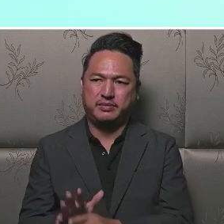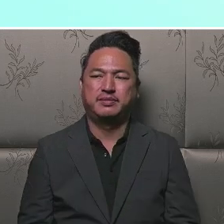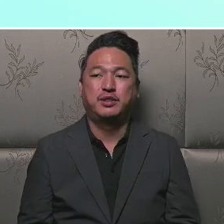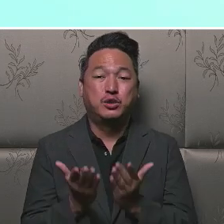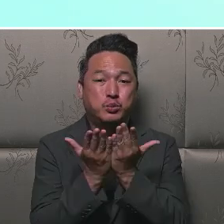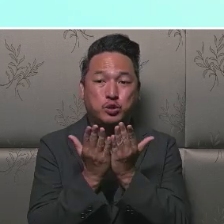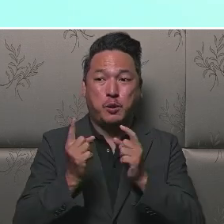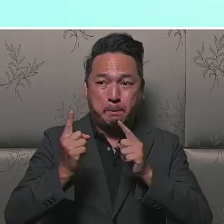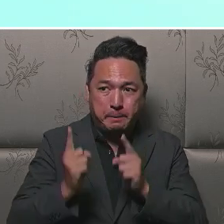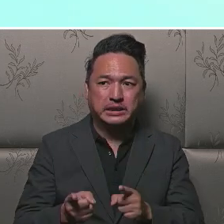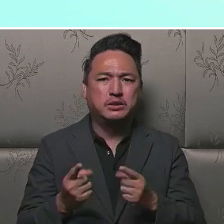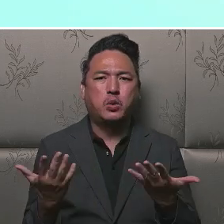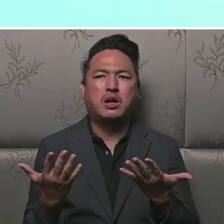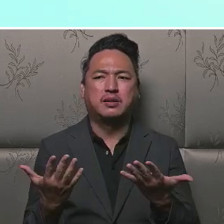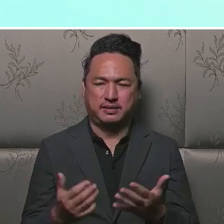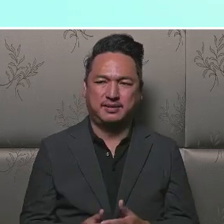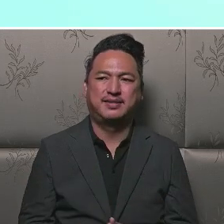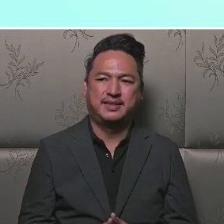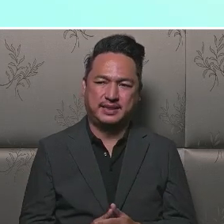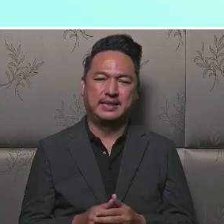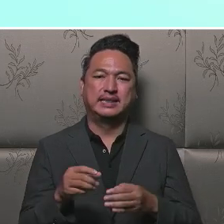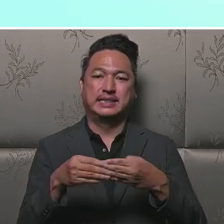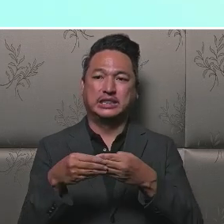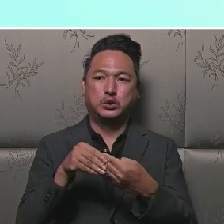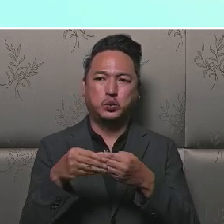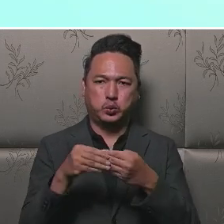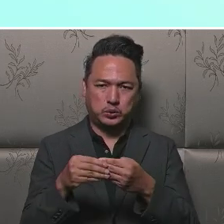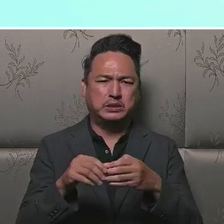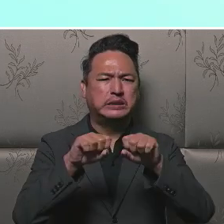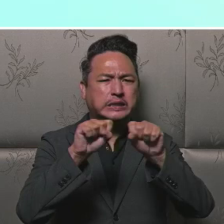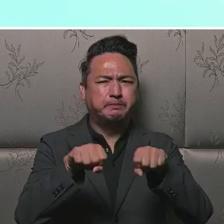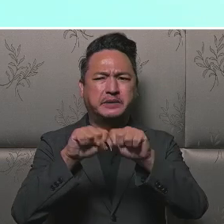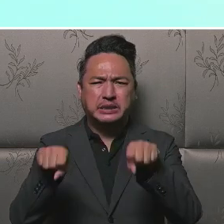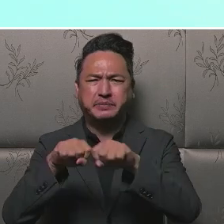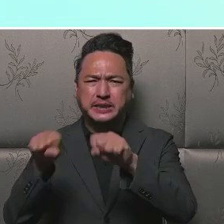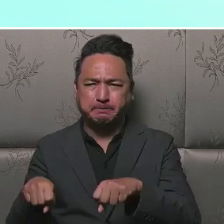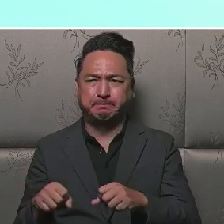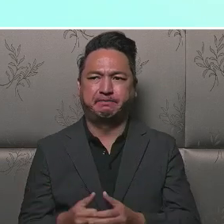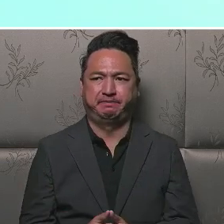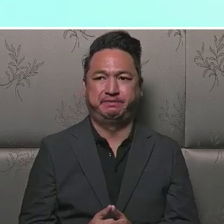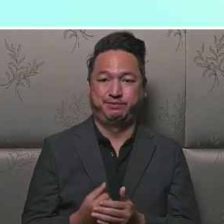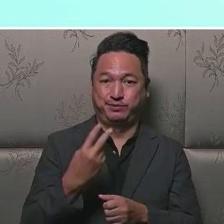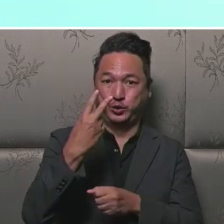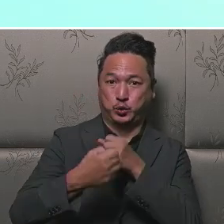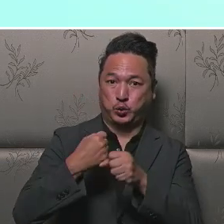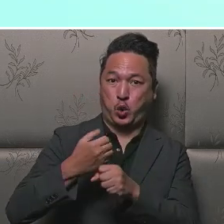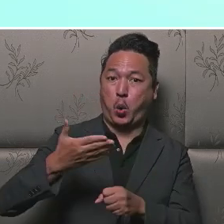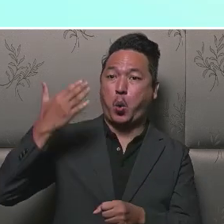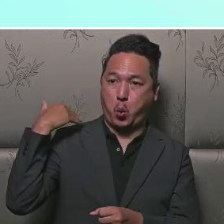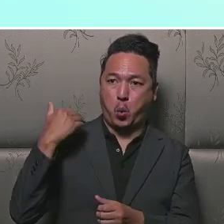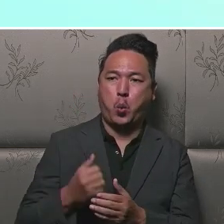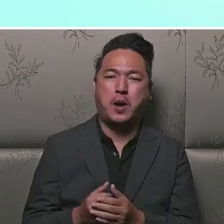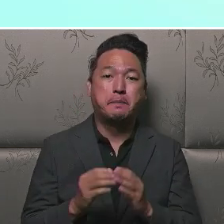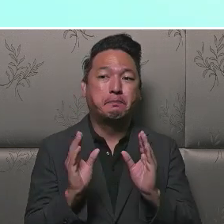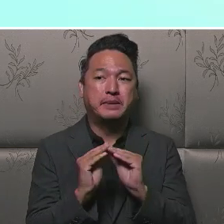Summit 2022 reminded international communities to urgently address global education